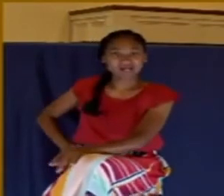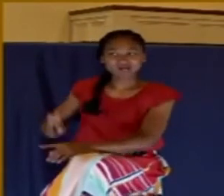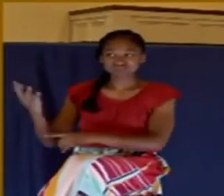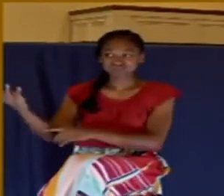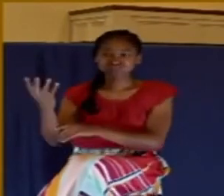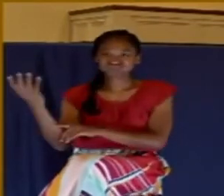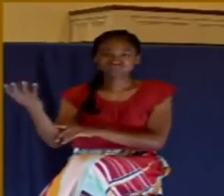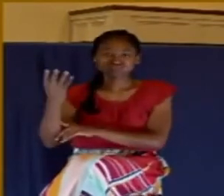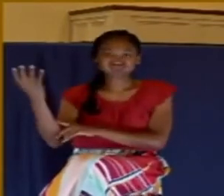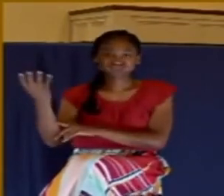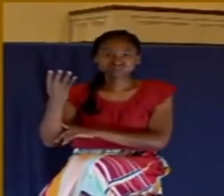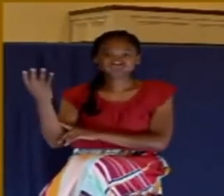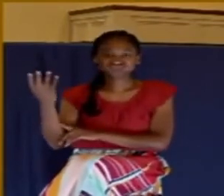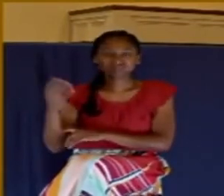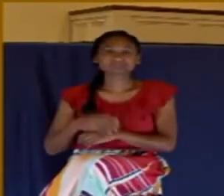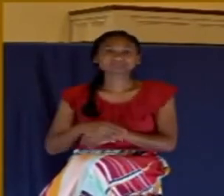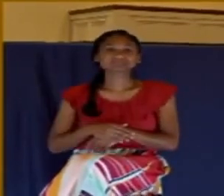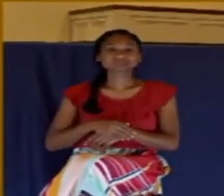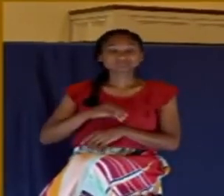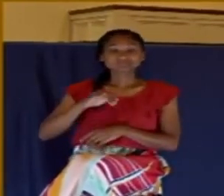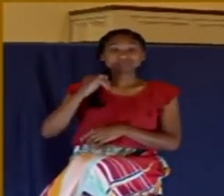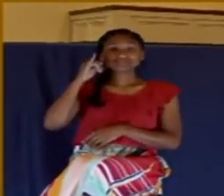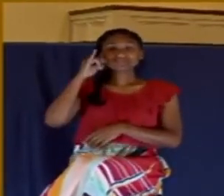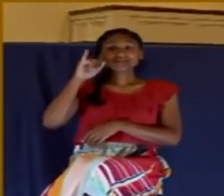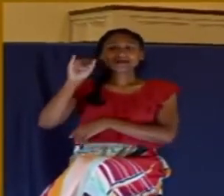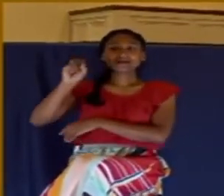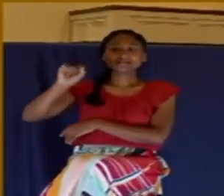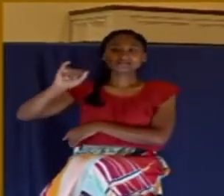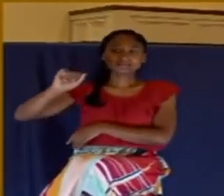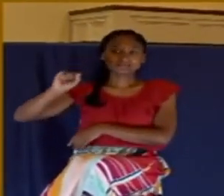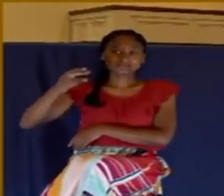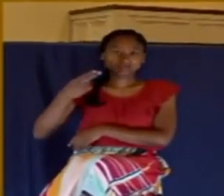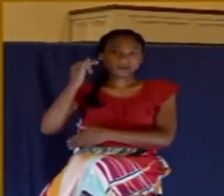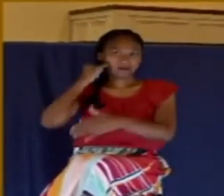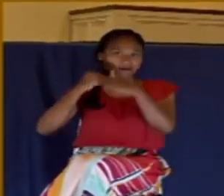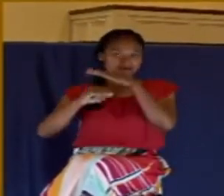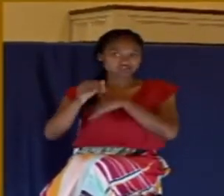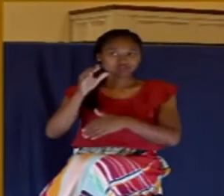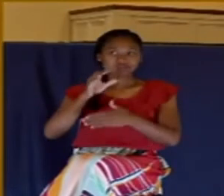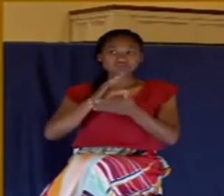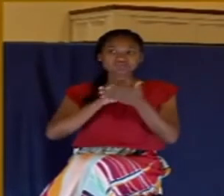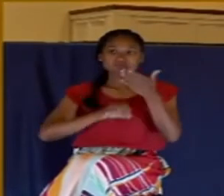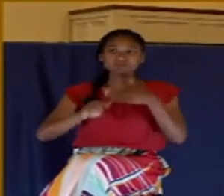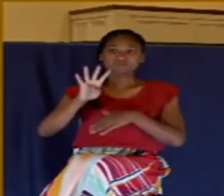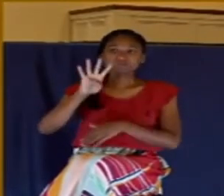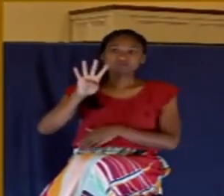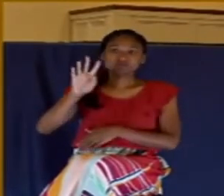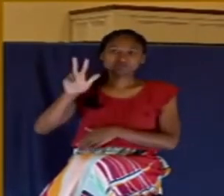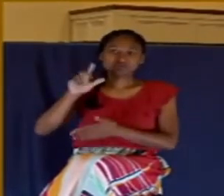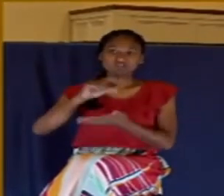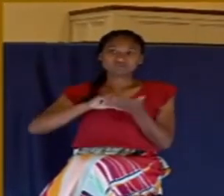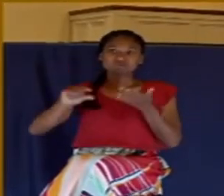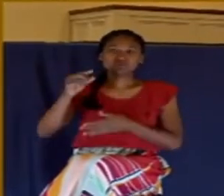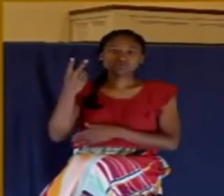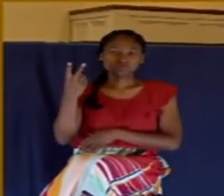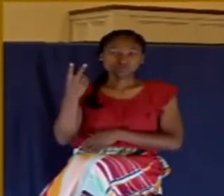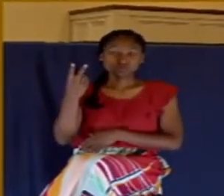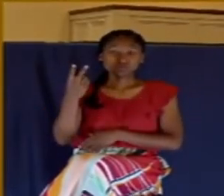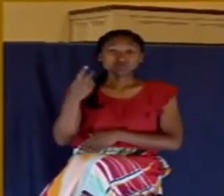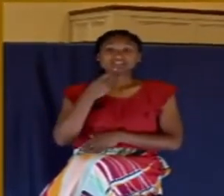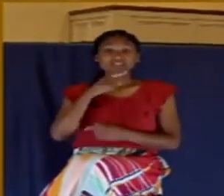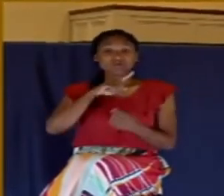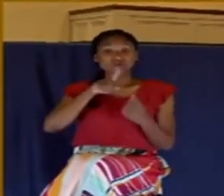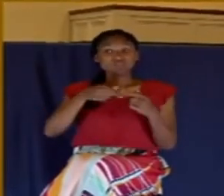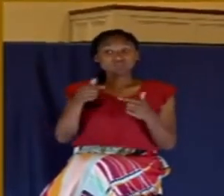2. When thou passest through the waters, I will be with thee. And through the rivers, they shall not overflow thee. When thou walkest through the